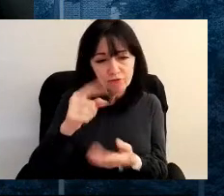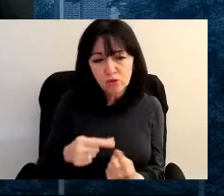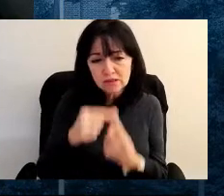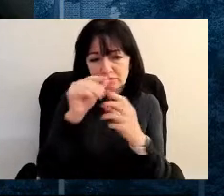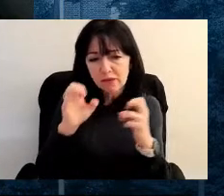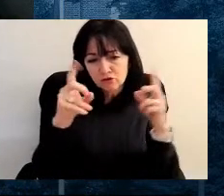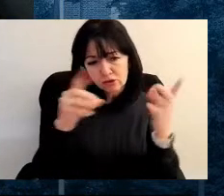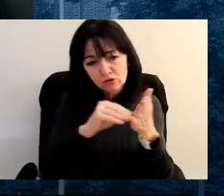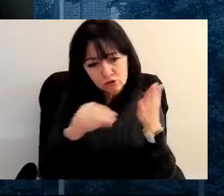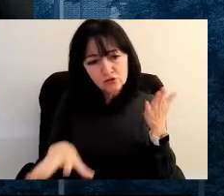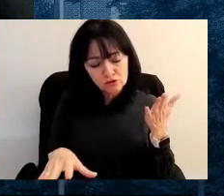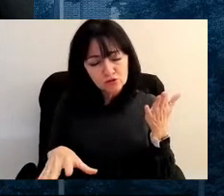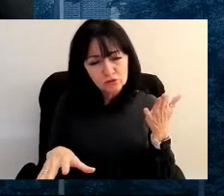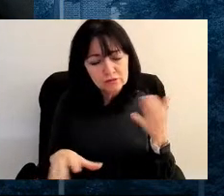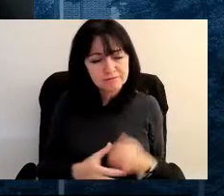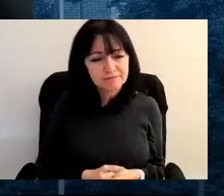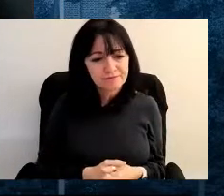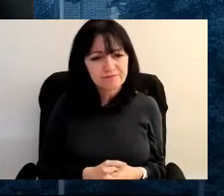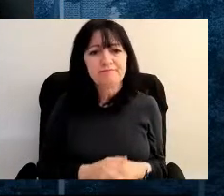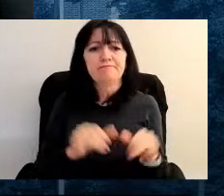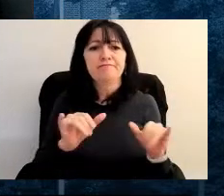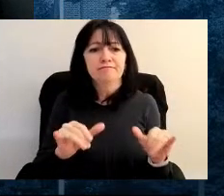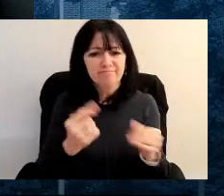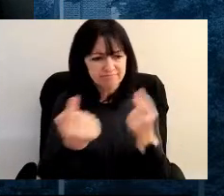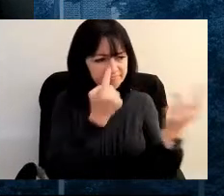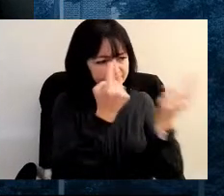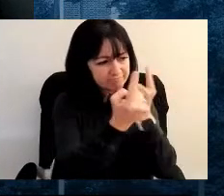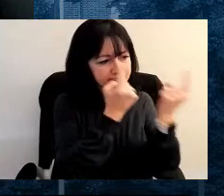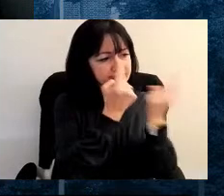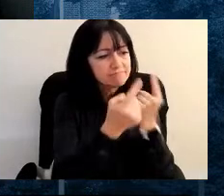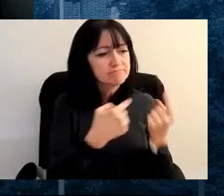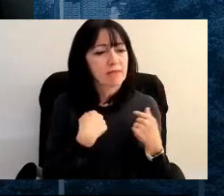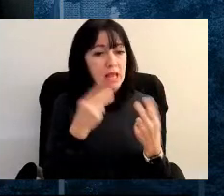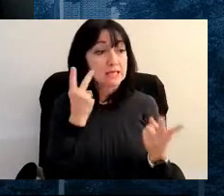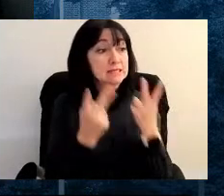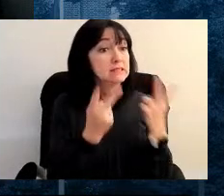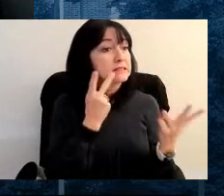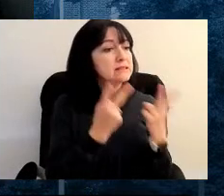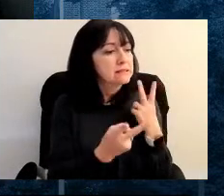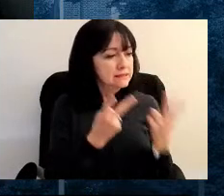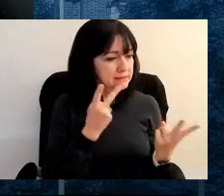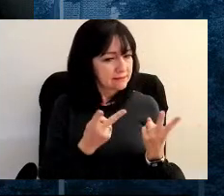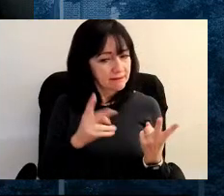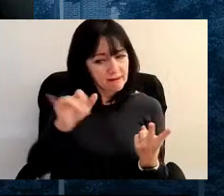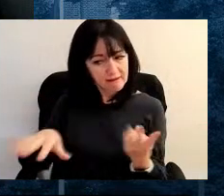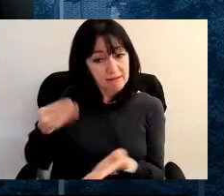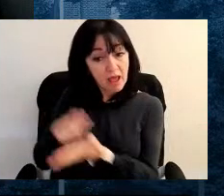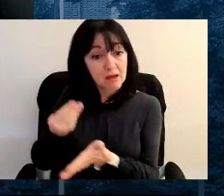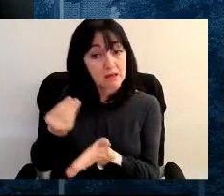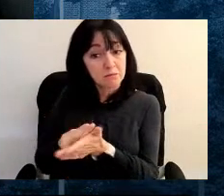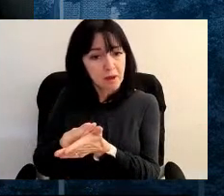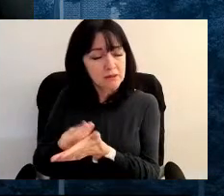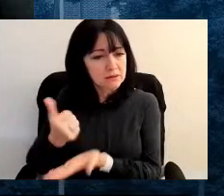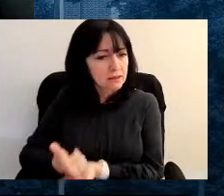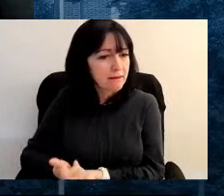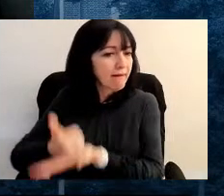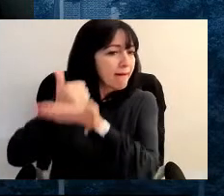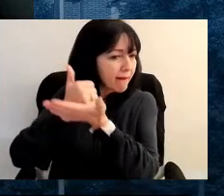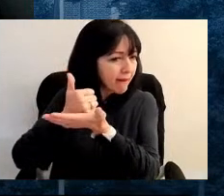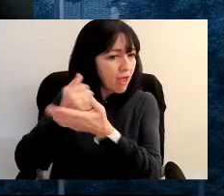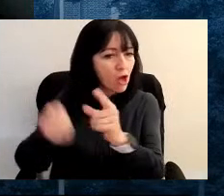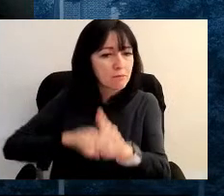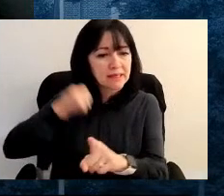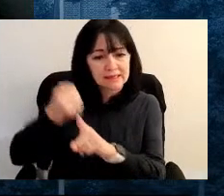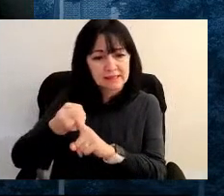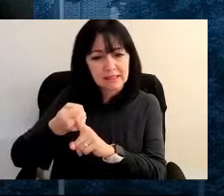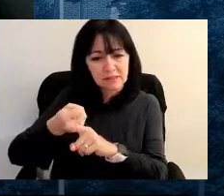so many and seen firsthand how these programs and funding impact our students and educators, keeping them in the